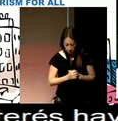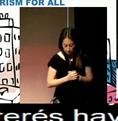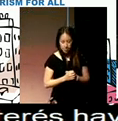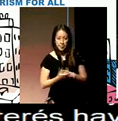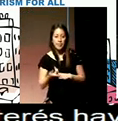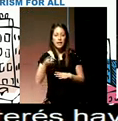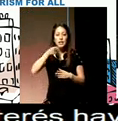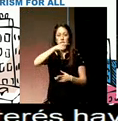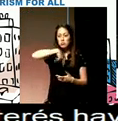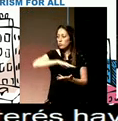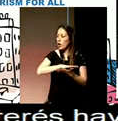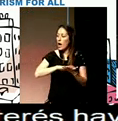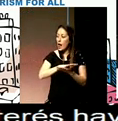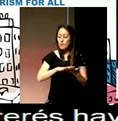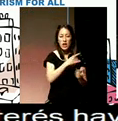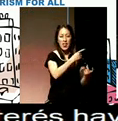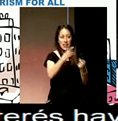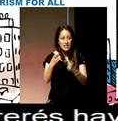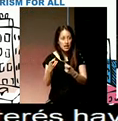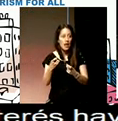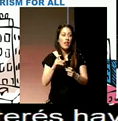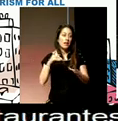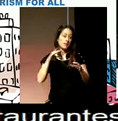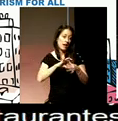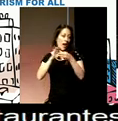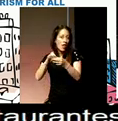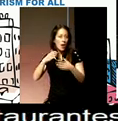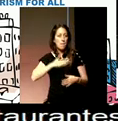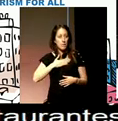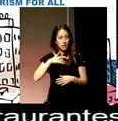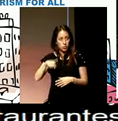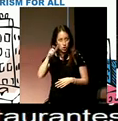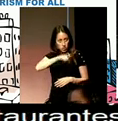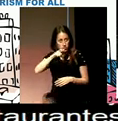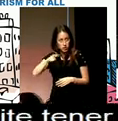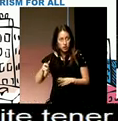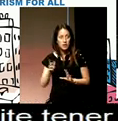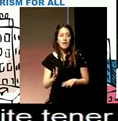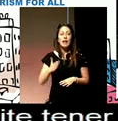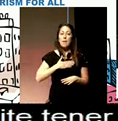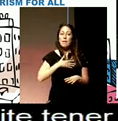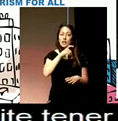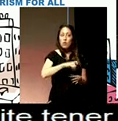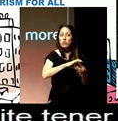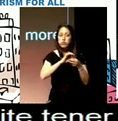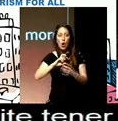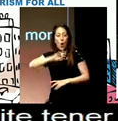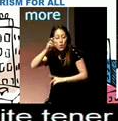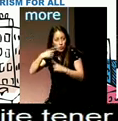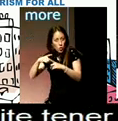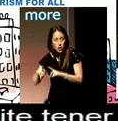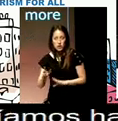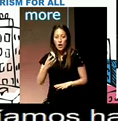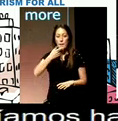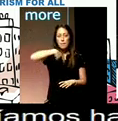a more global view? When we are talking about the need of the accessible